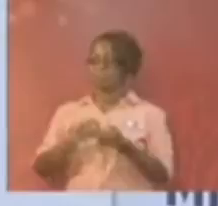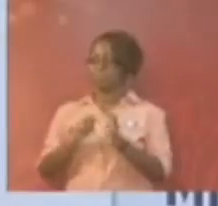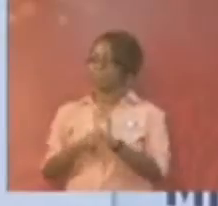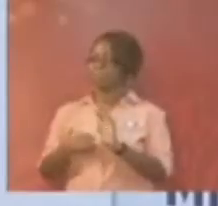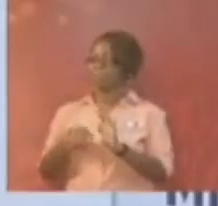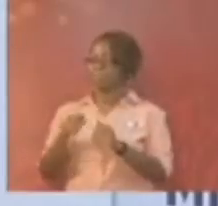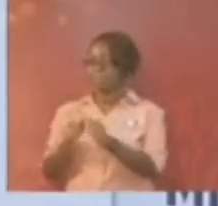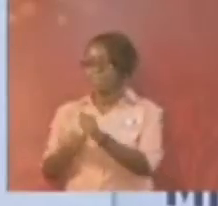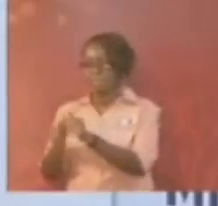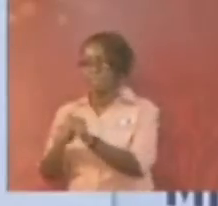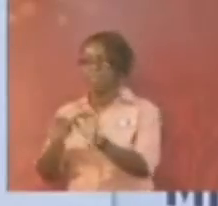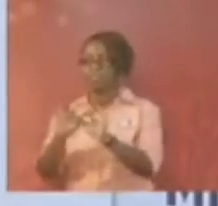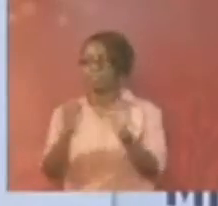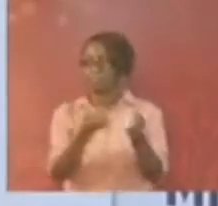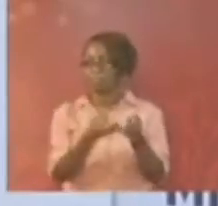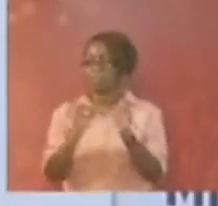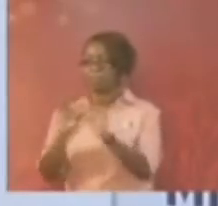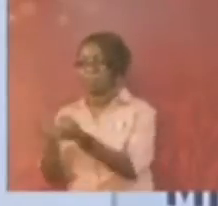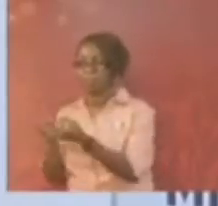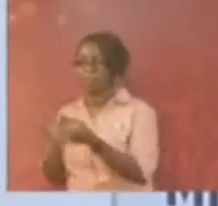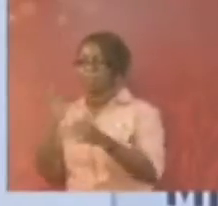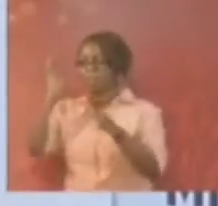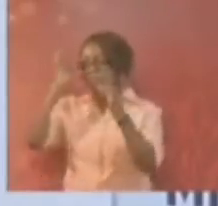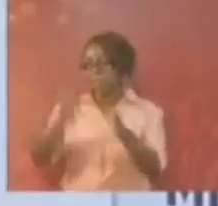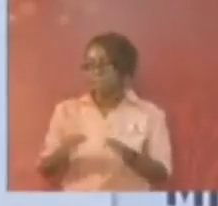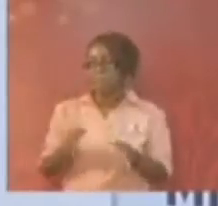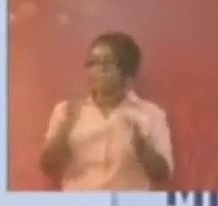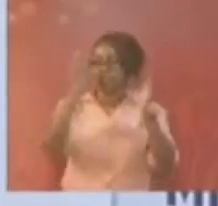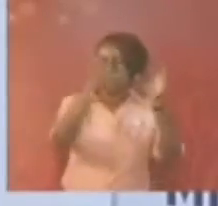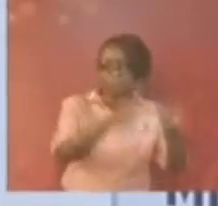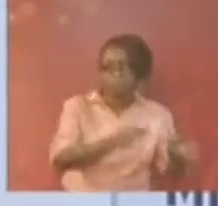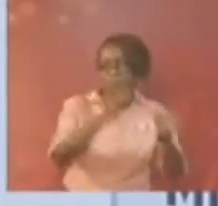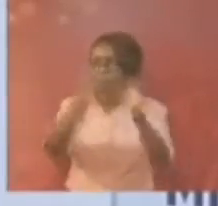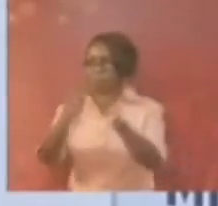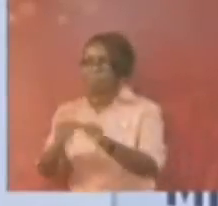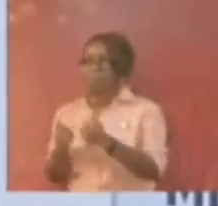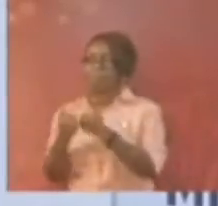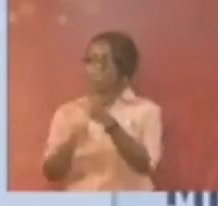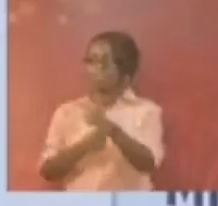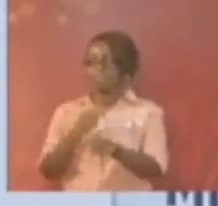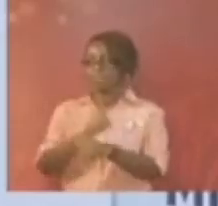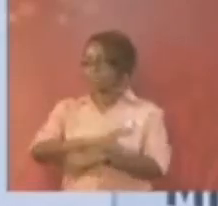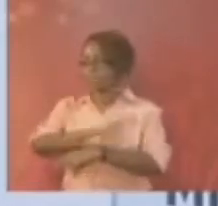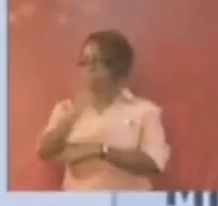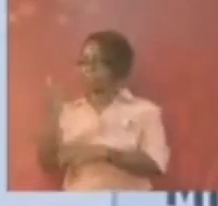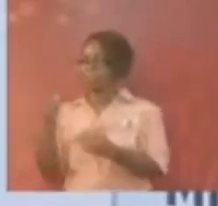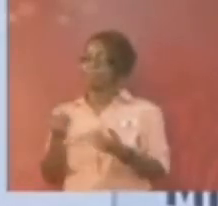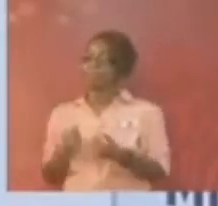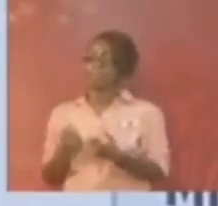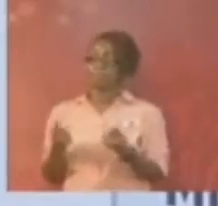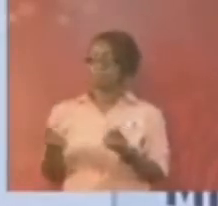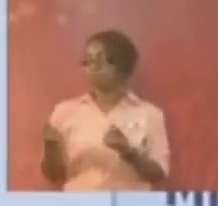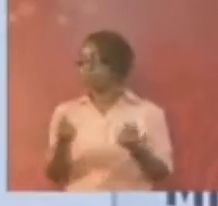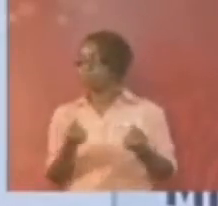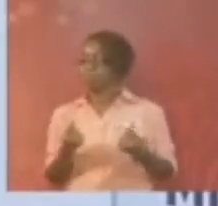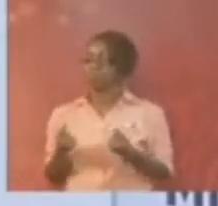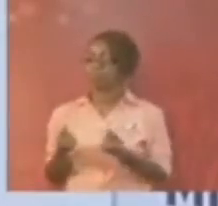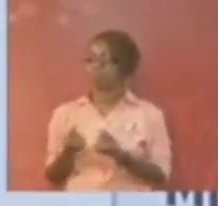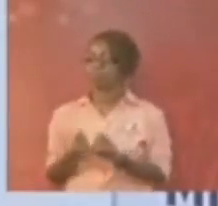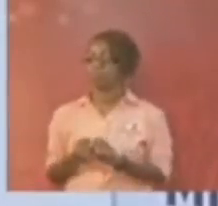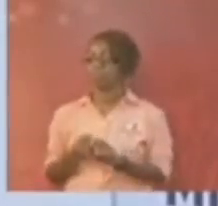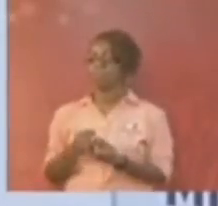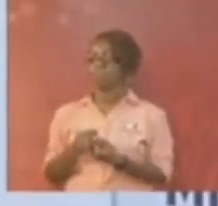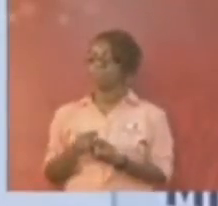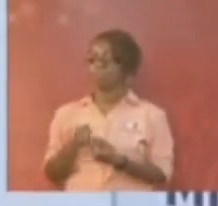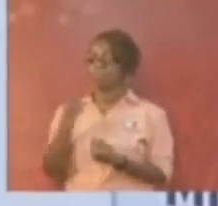a family are going to approach Christmas this year. Just how a few weeks ago we heard in the American political system, plan